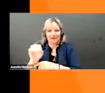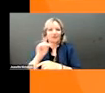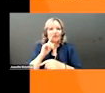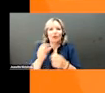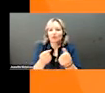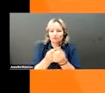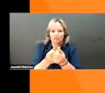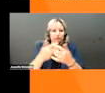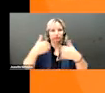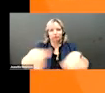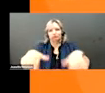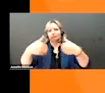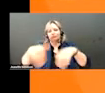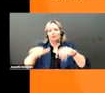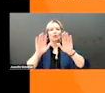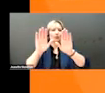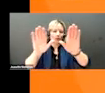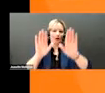So thank you very much.